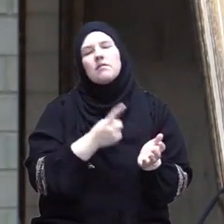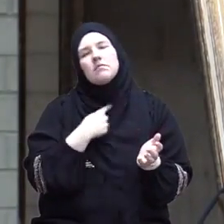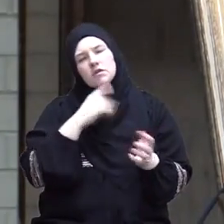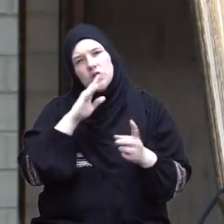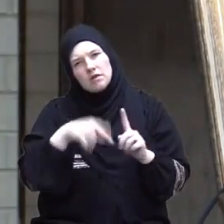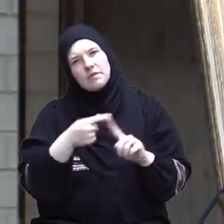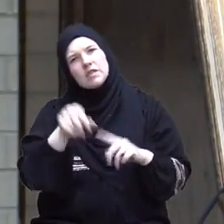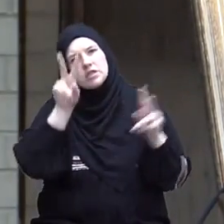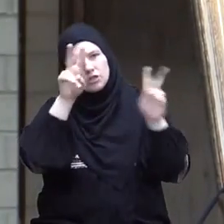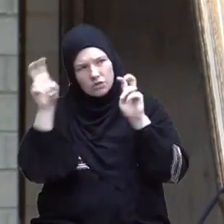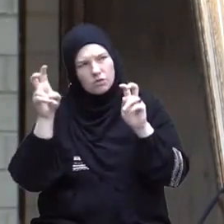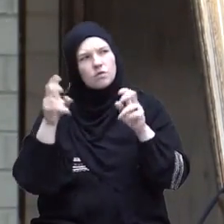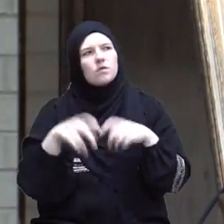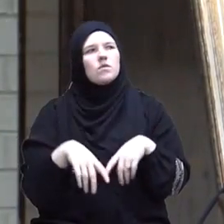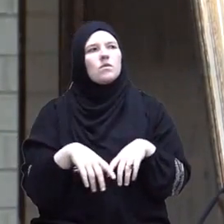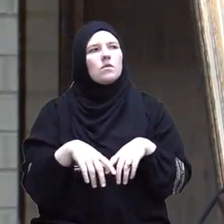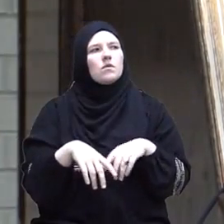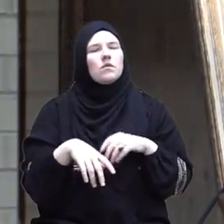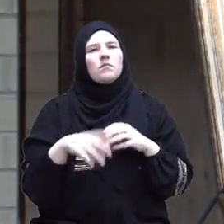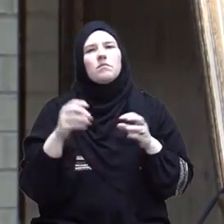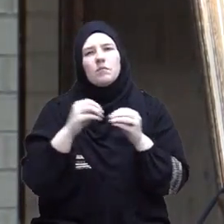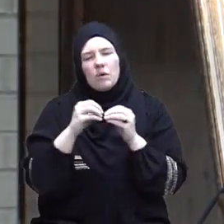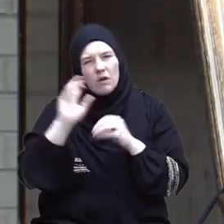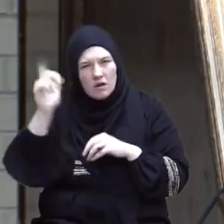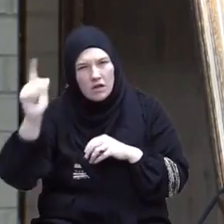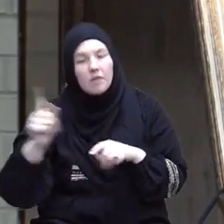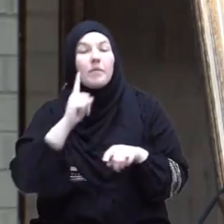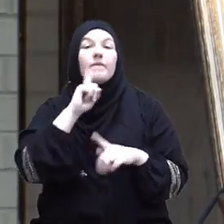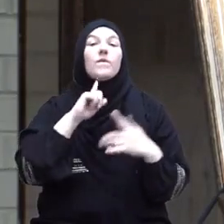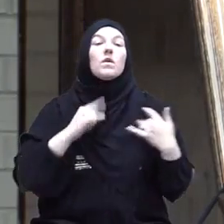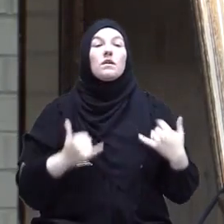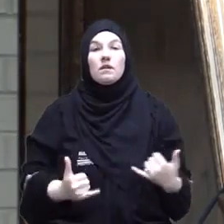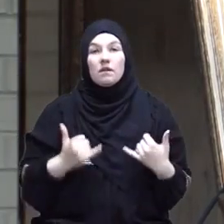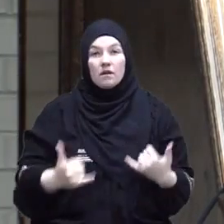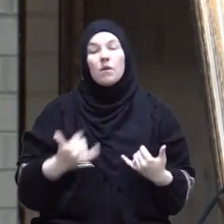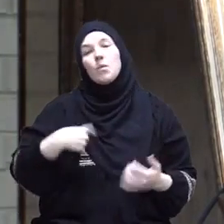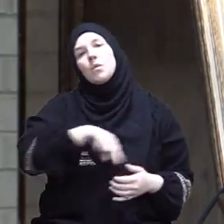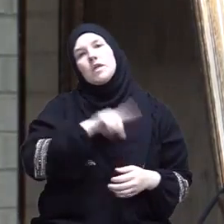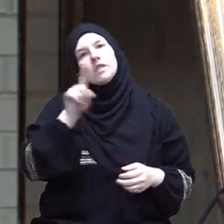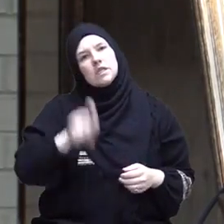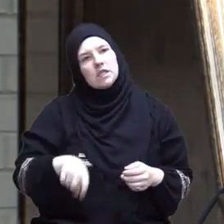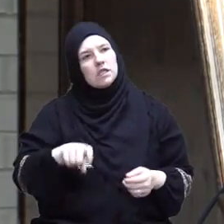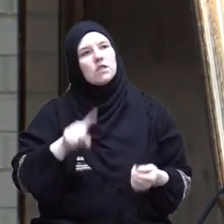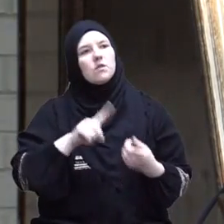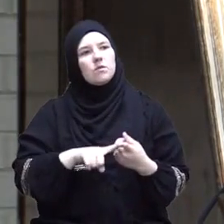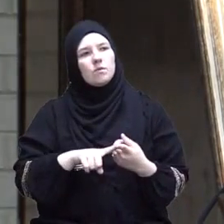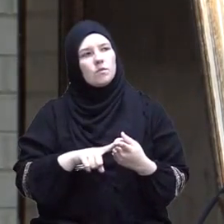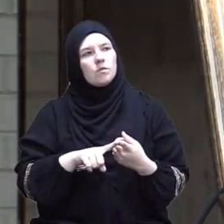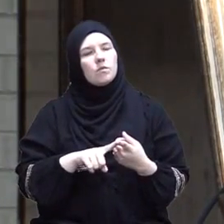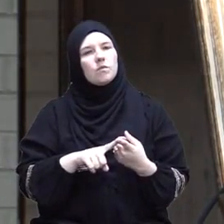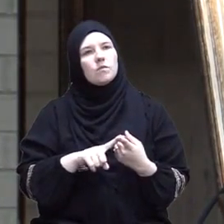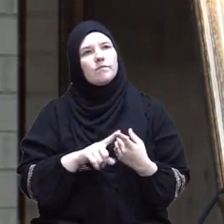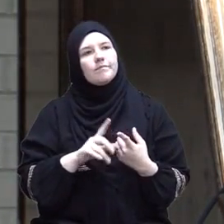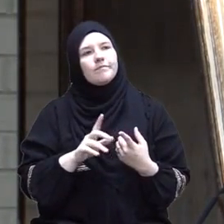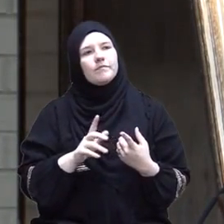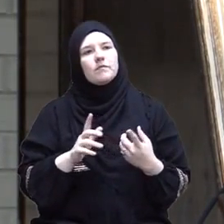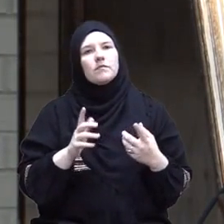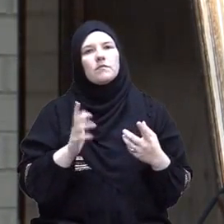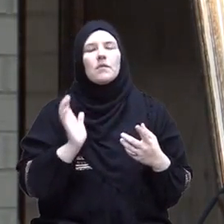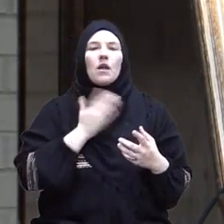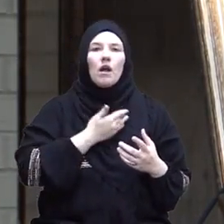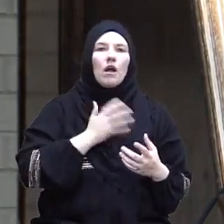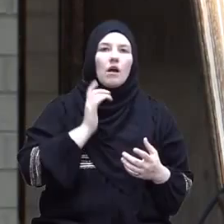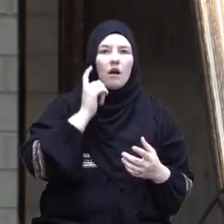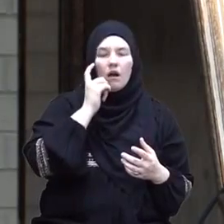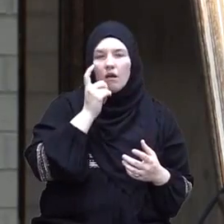details some other time. But just for now, we need to put our eyes and our heads and our